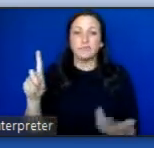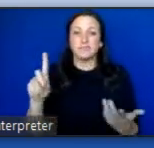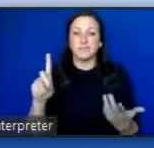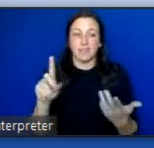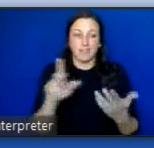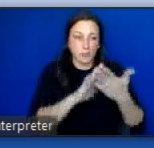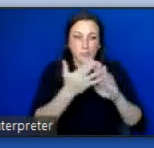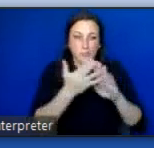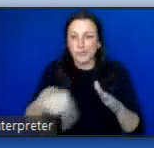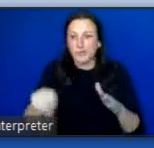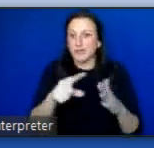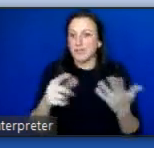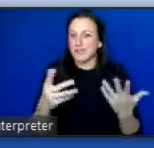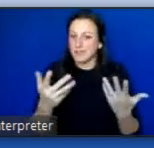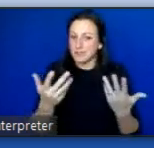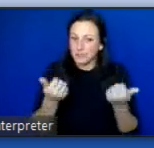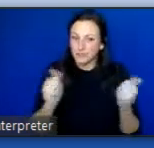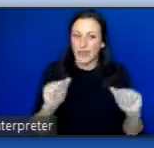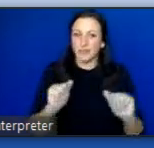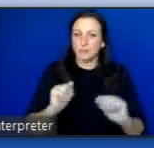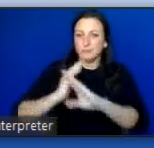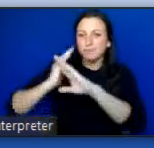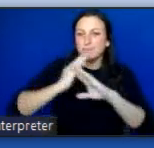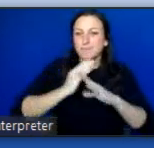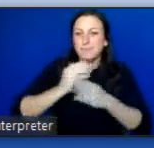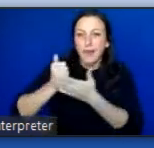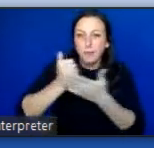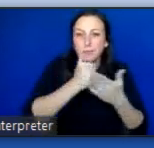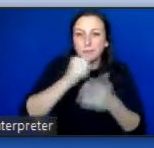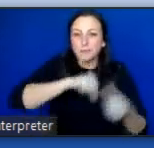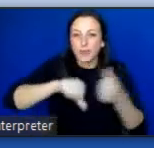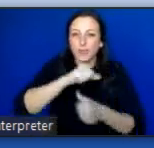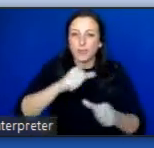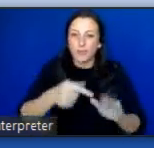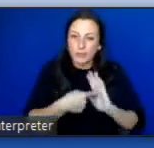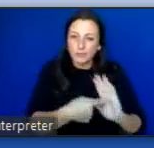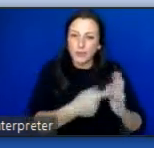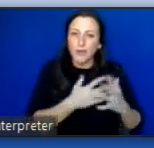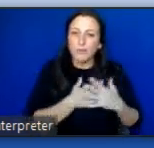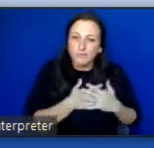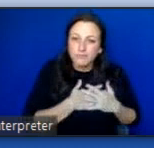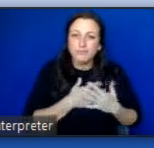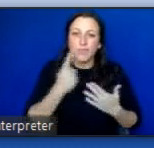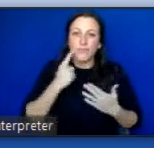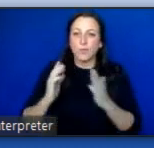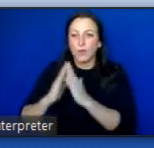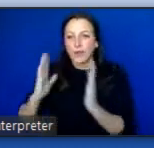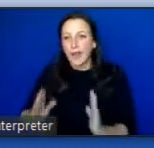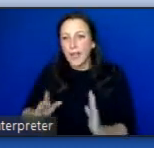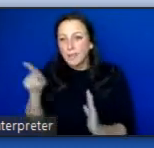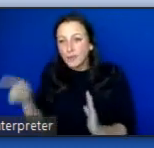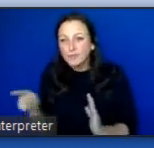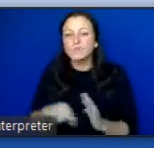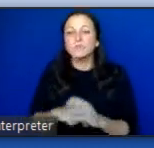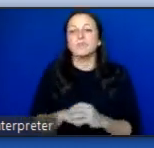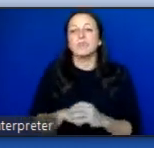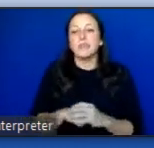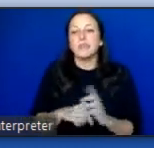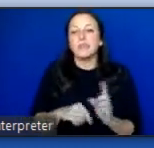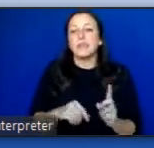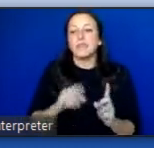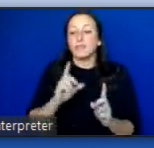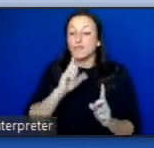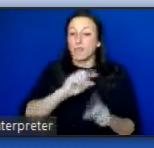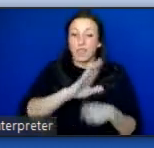communities safe and show such compassion and love to their neighbors. They stepped up to follow the public health guidelines